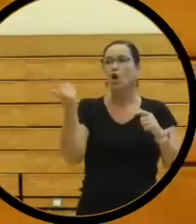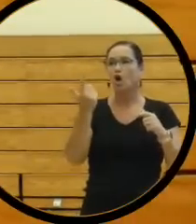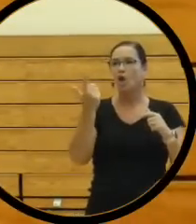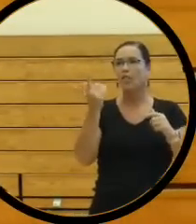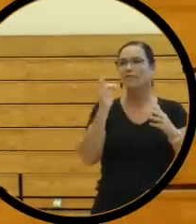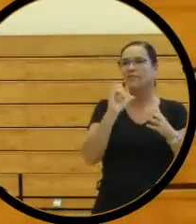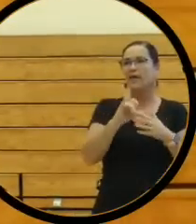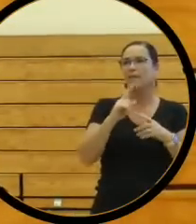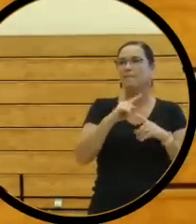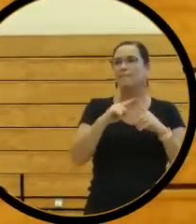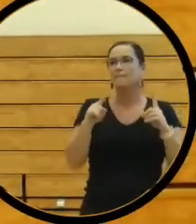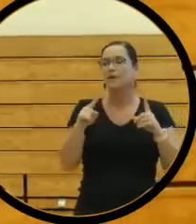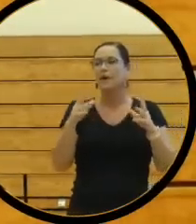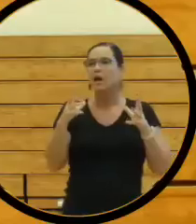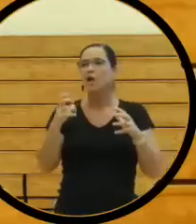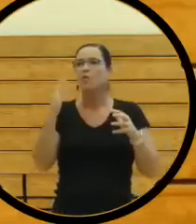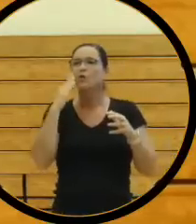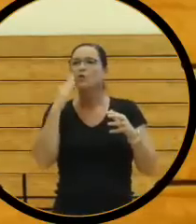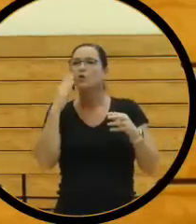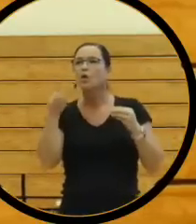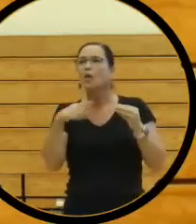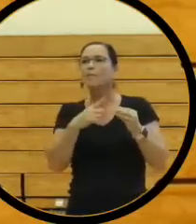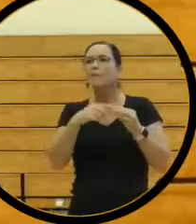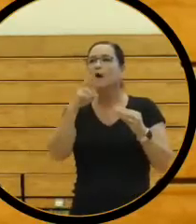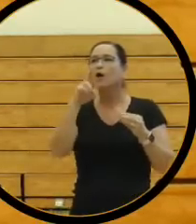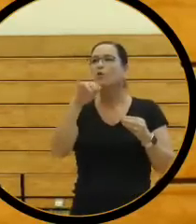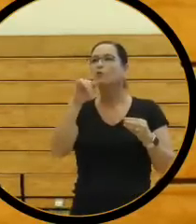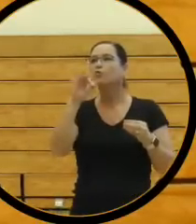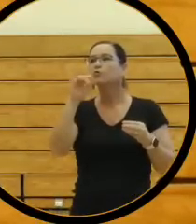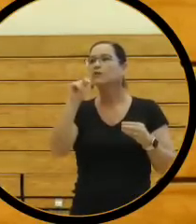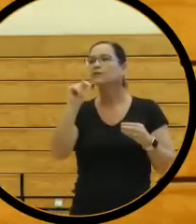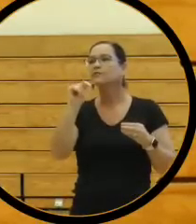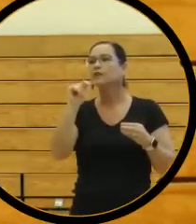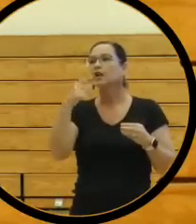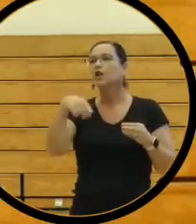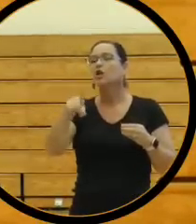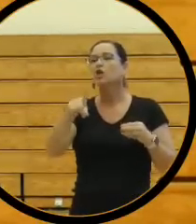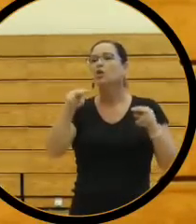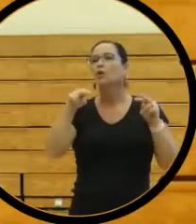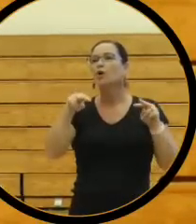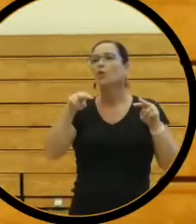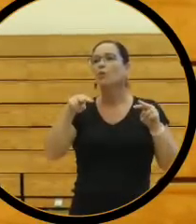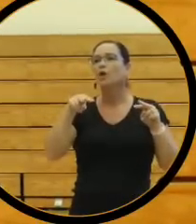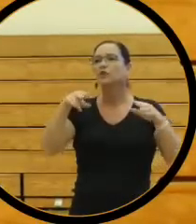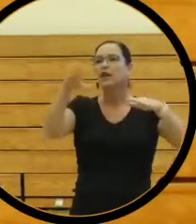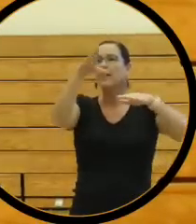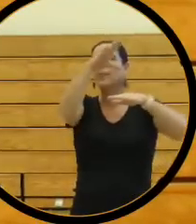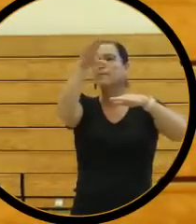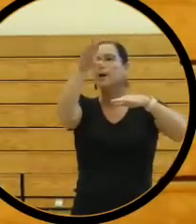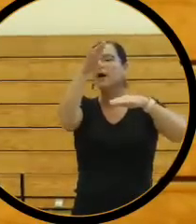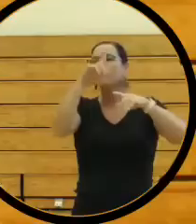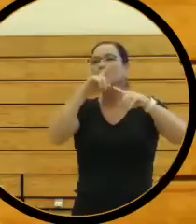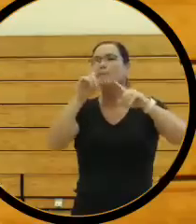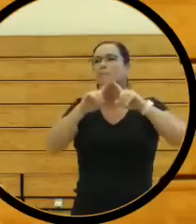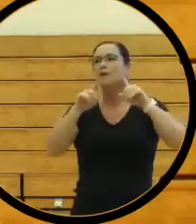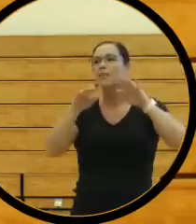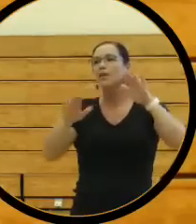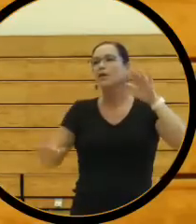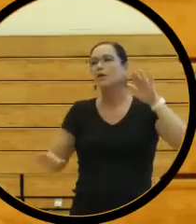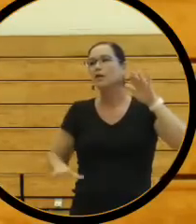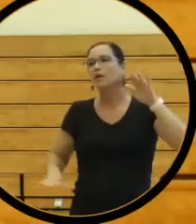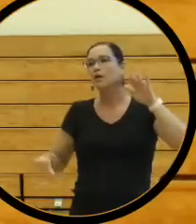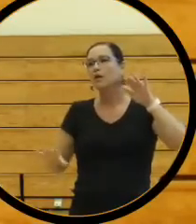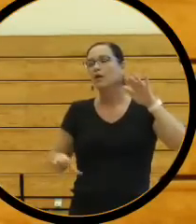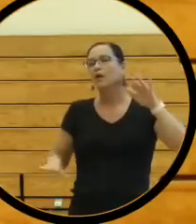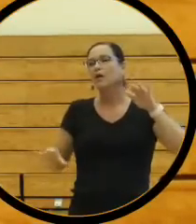have a question regarding the rifts. You guys are watching all above, but are you guys watching the rifts? Because there's a lot of rifts under the